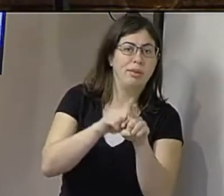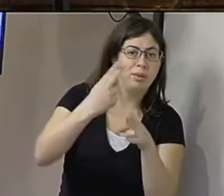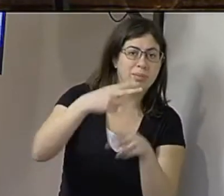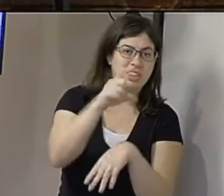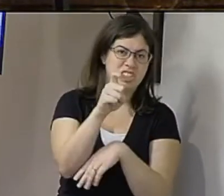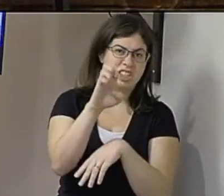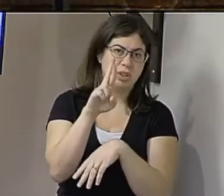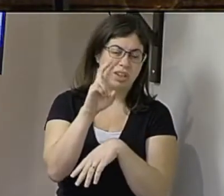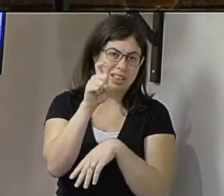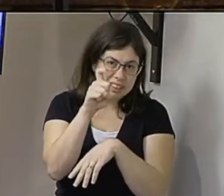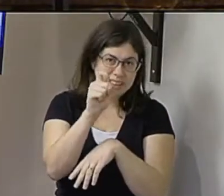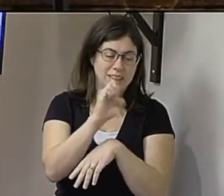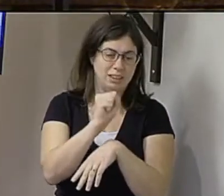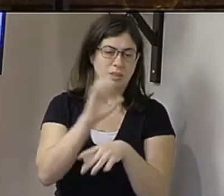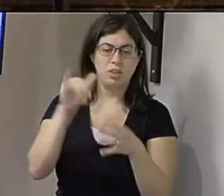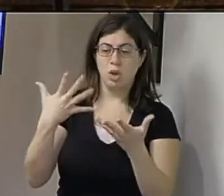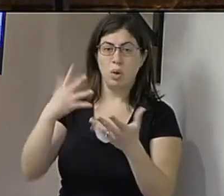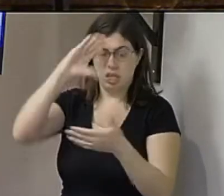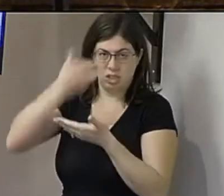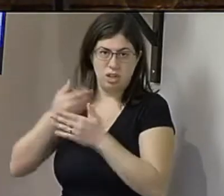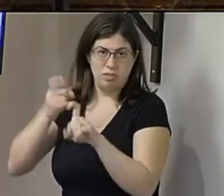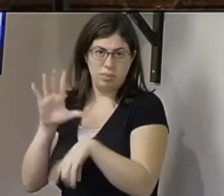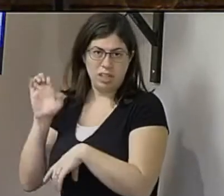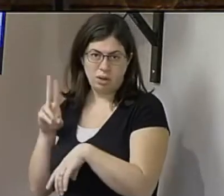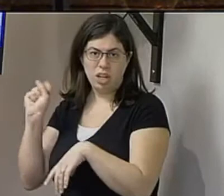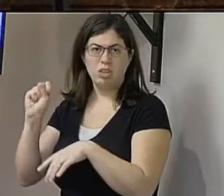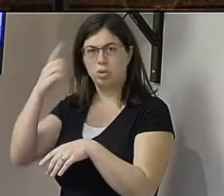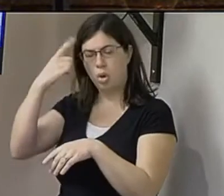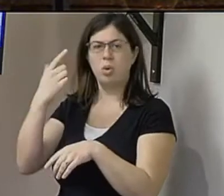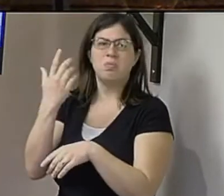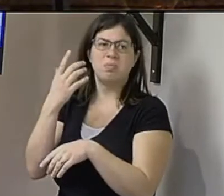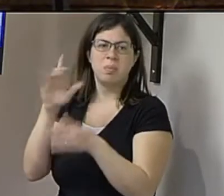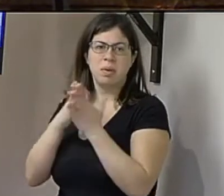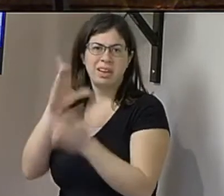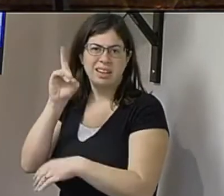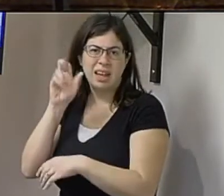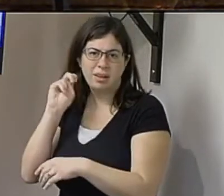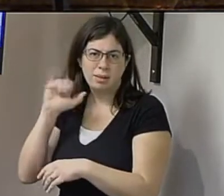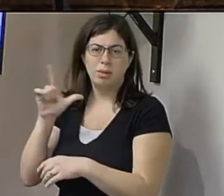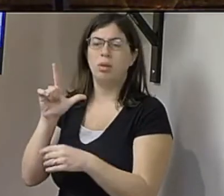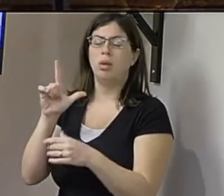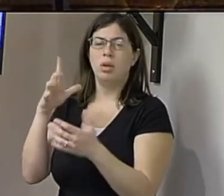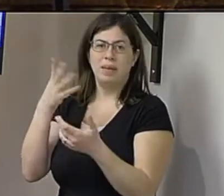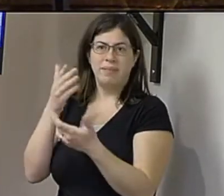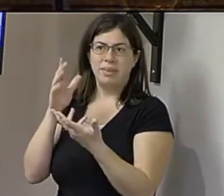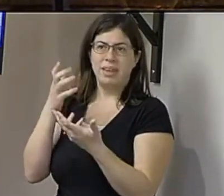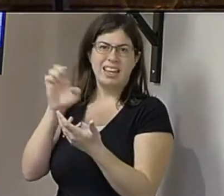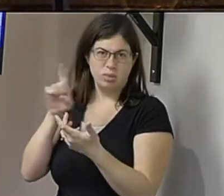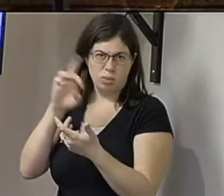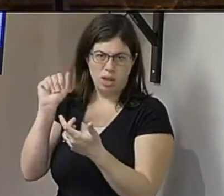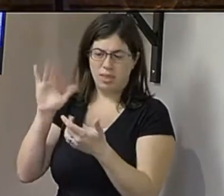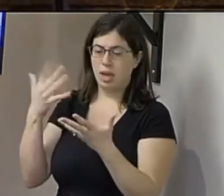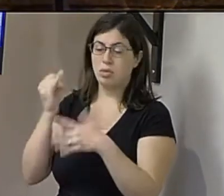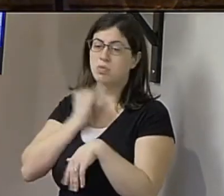often. So he was the son of the Darius that we read about in the books of Daniel and Ezra. So the Jews have been taken into